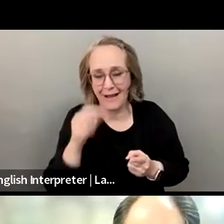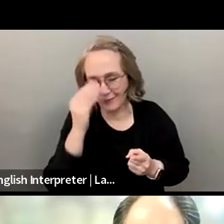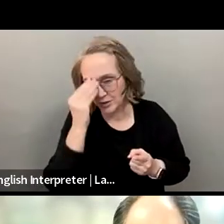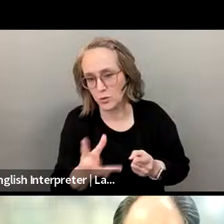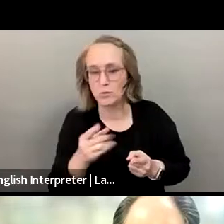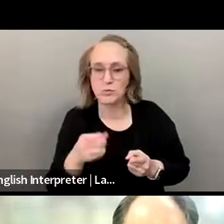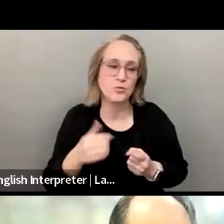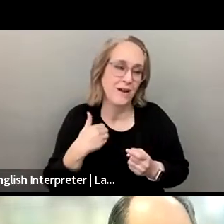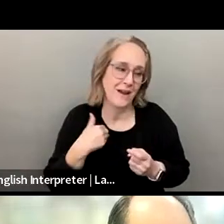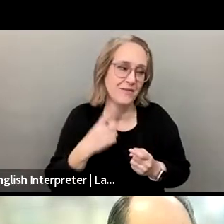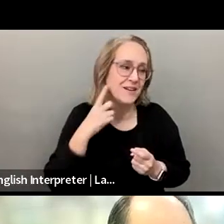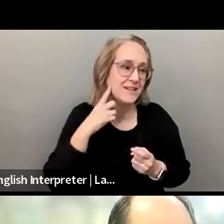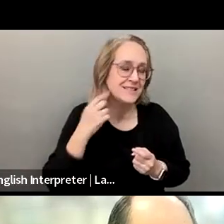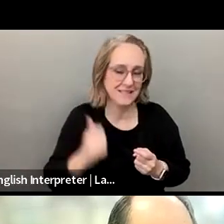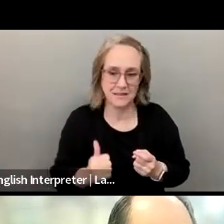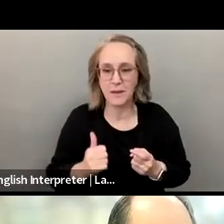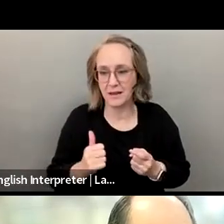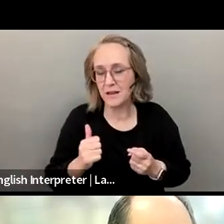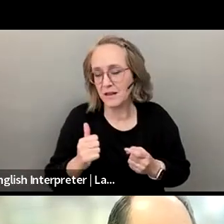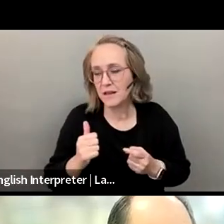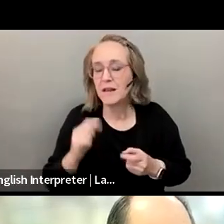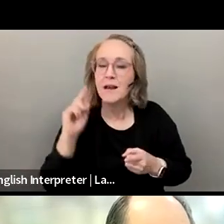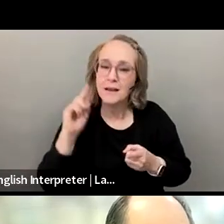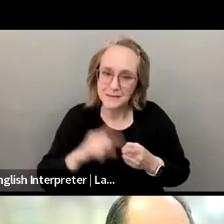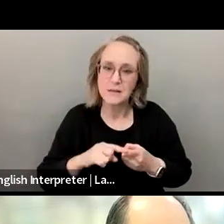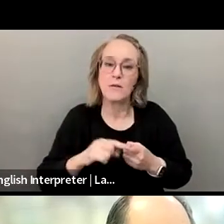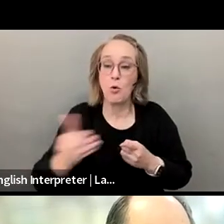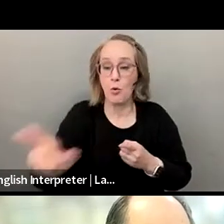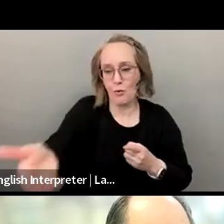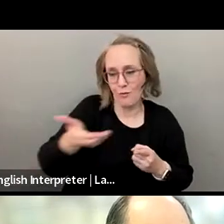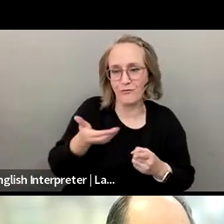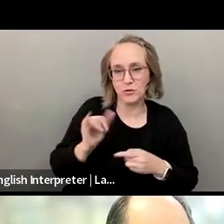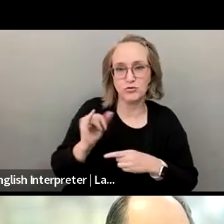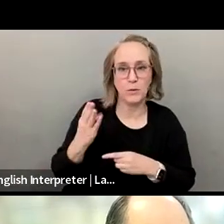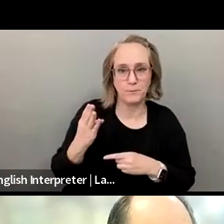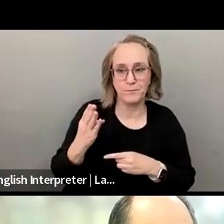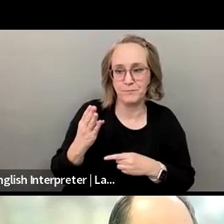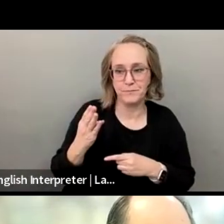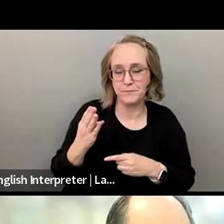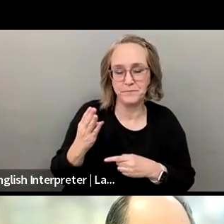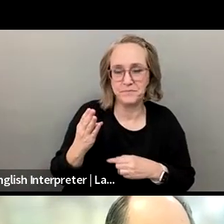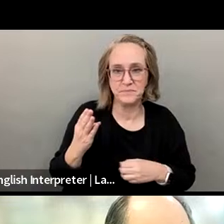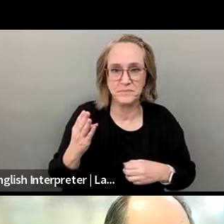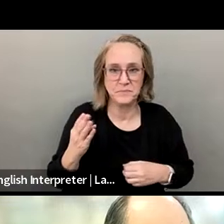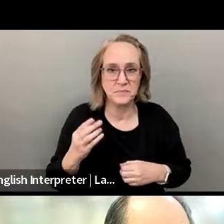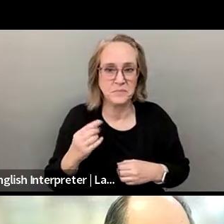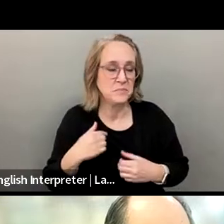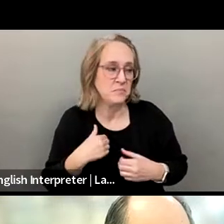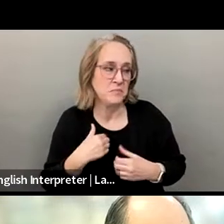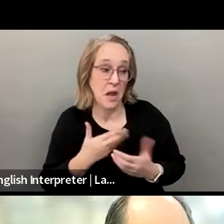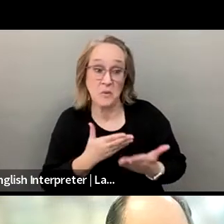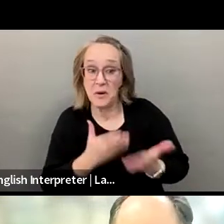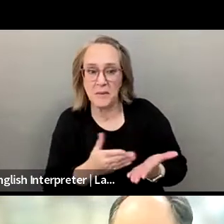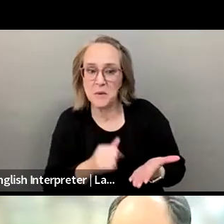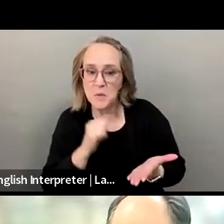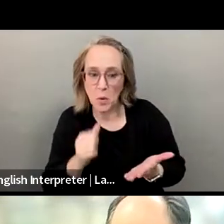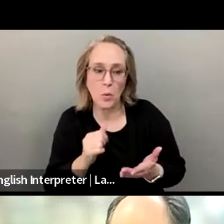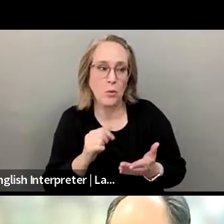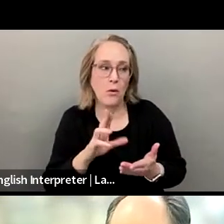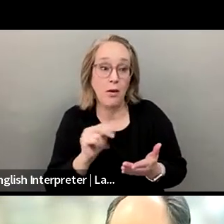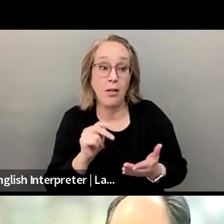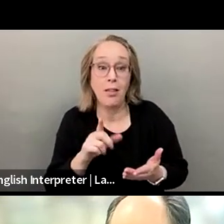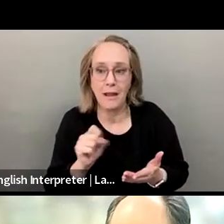disability until you get a written job offer. Don't just recommend you don't disclose unless you really have